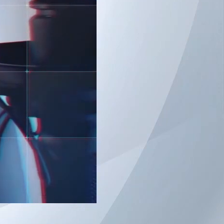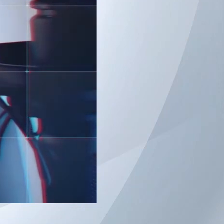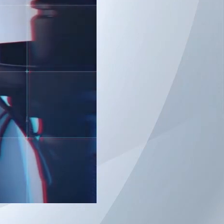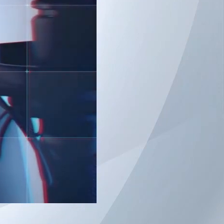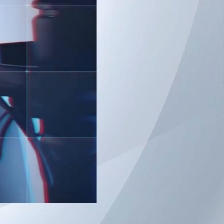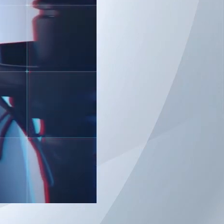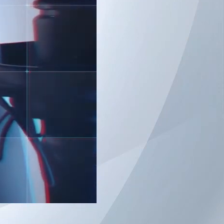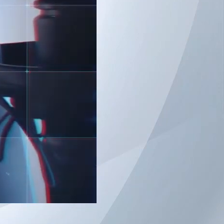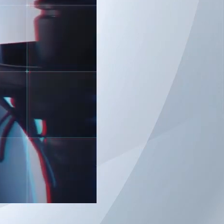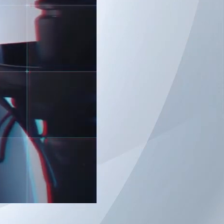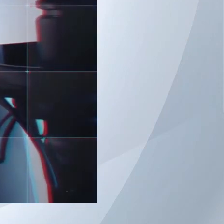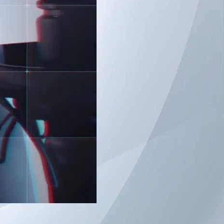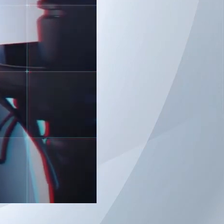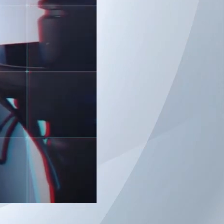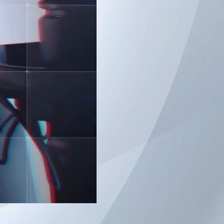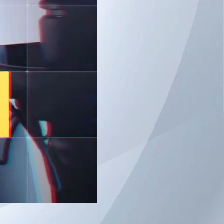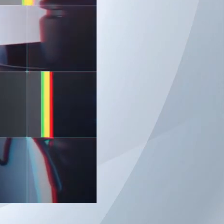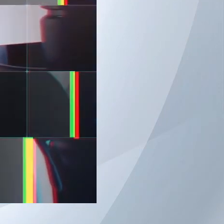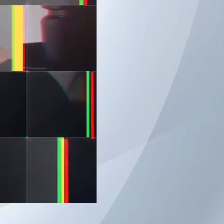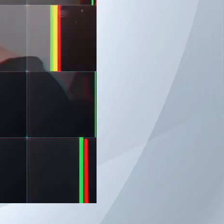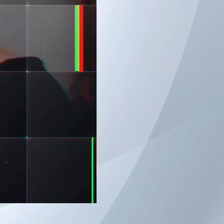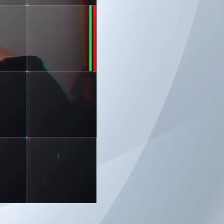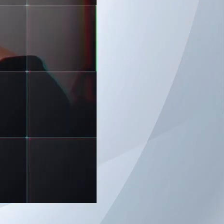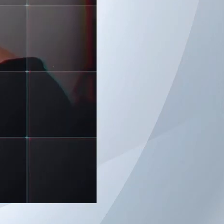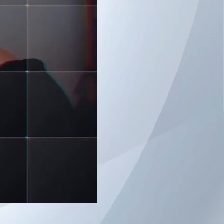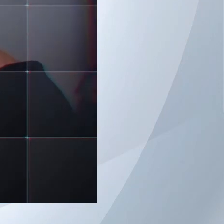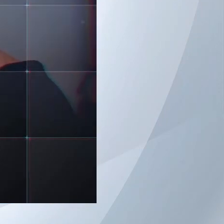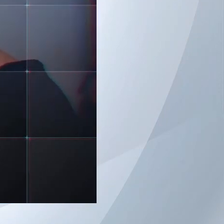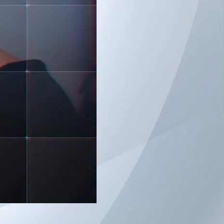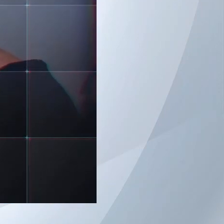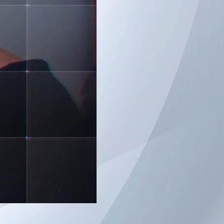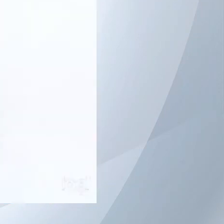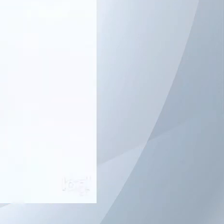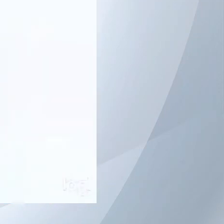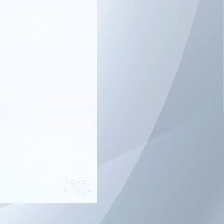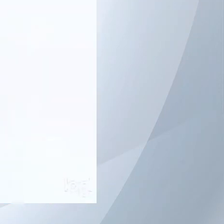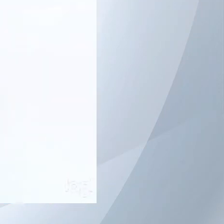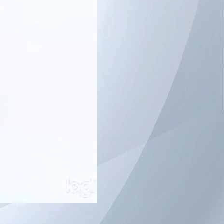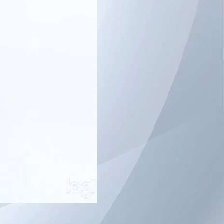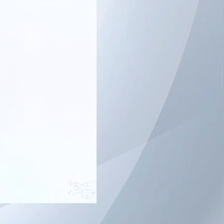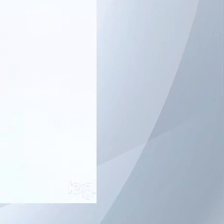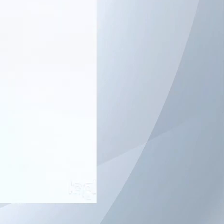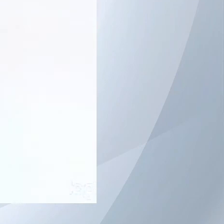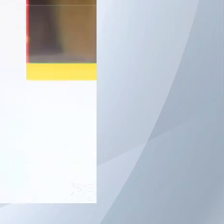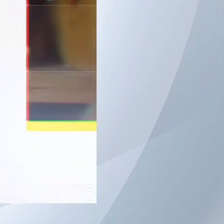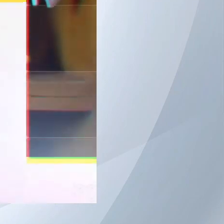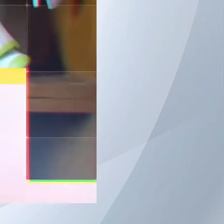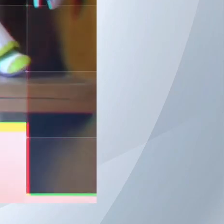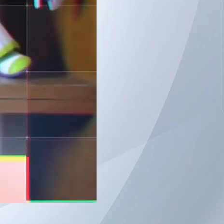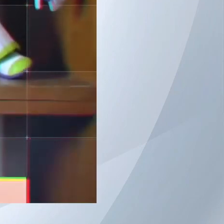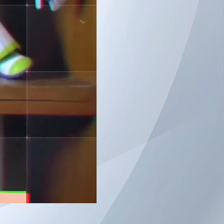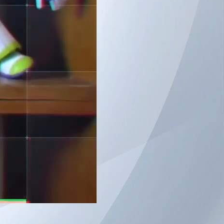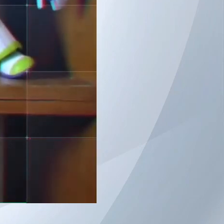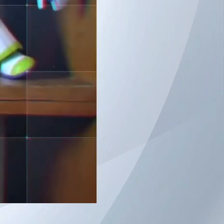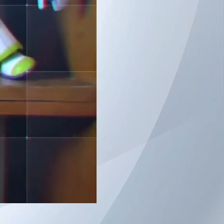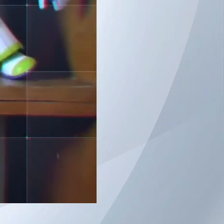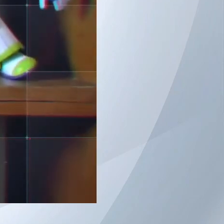Hi, I'm Sarah Lane from Scotland. Bonjour, I'm Charlene from France. Hello, I'm Ruth from France.